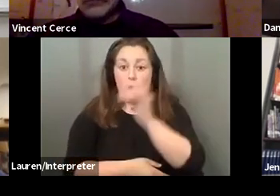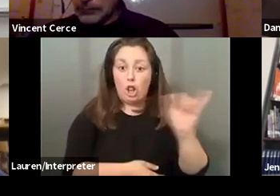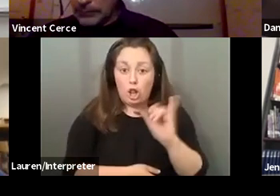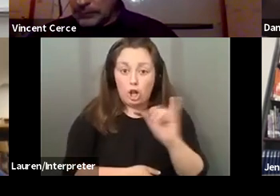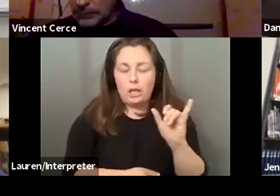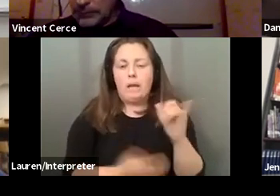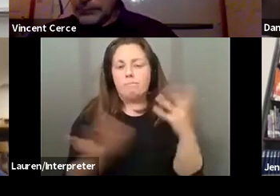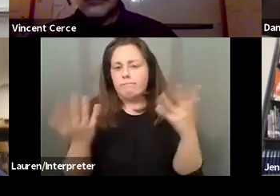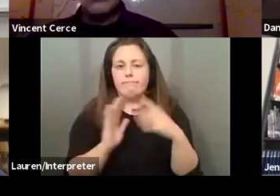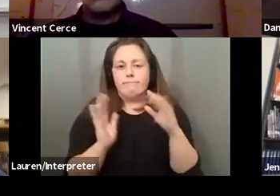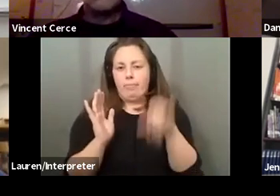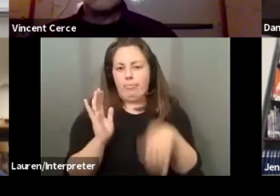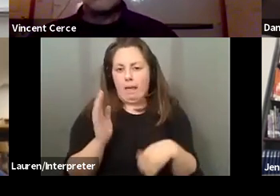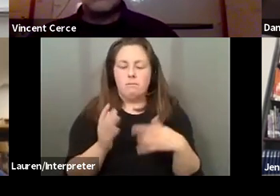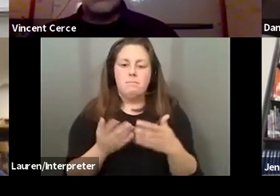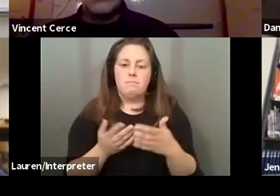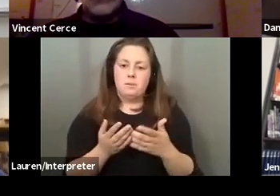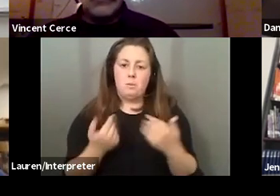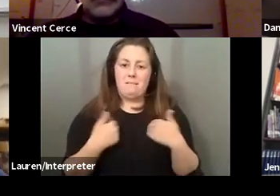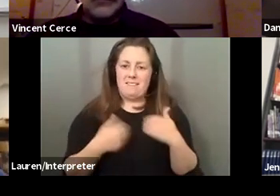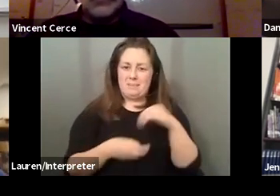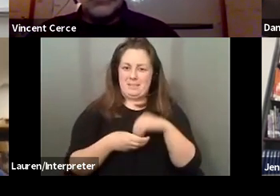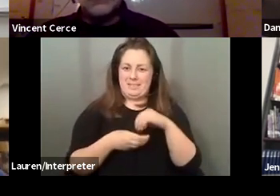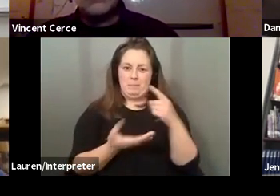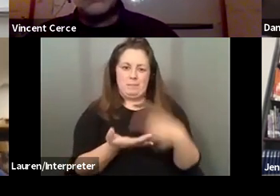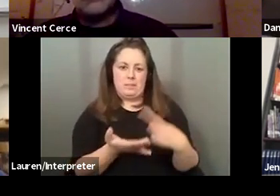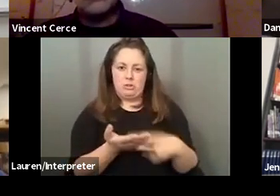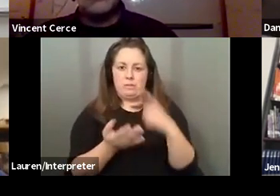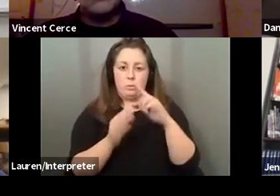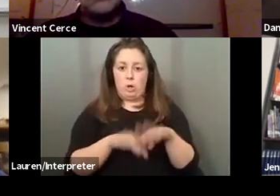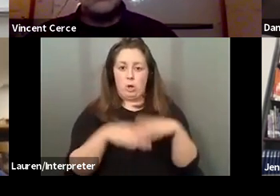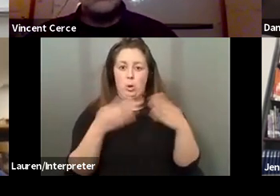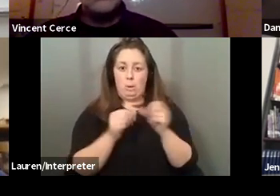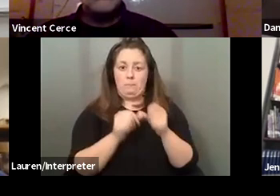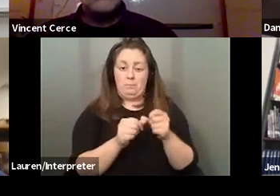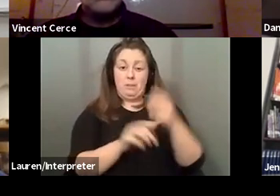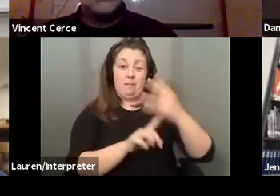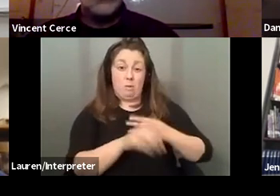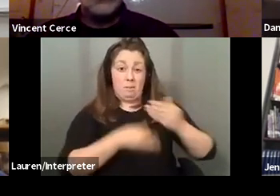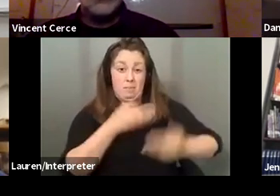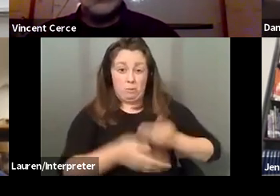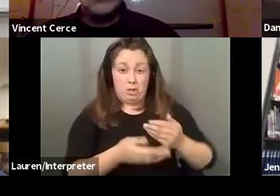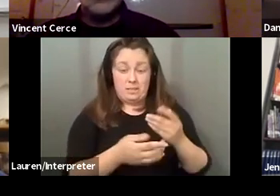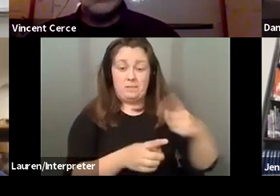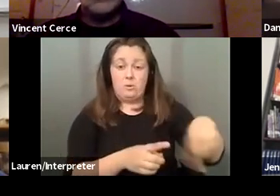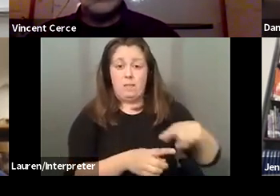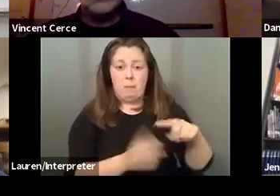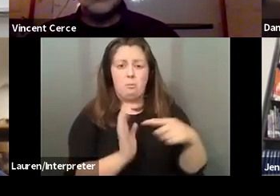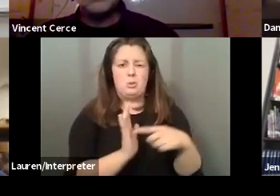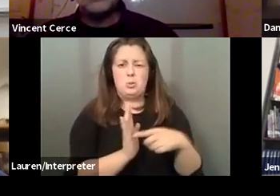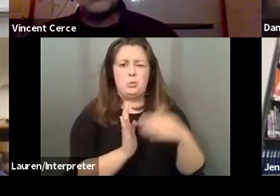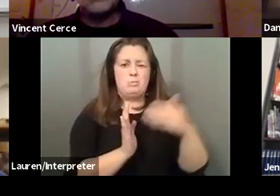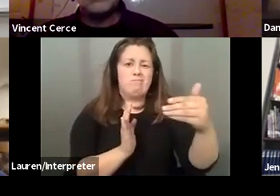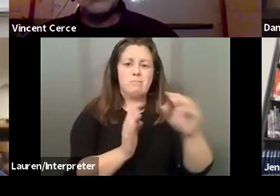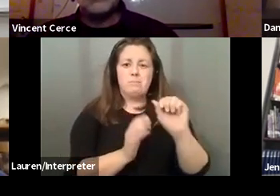some internal discussions about keeping this open. It is a 4-month process for them. It would be due sometime in